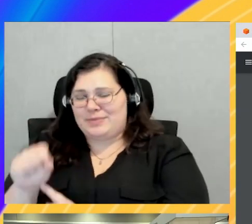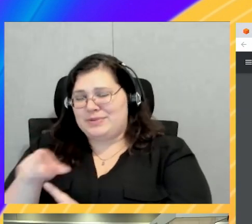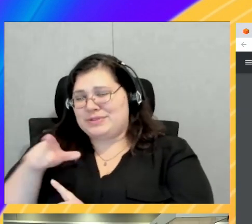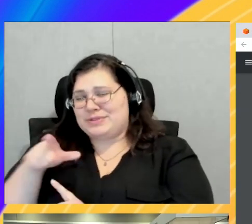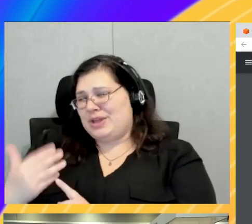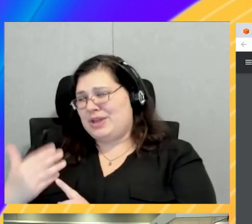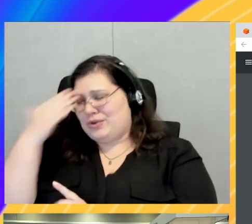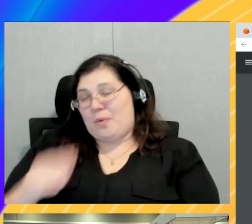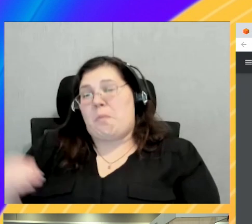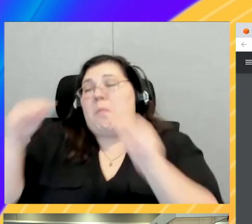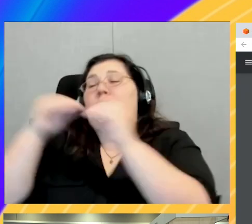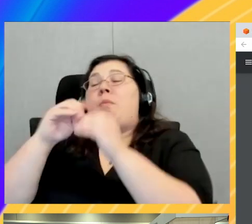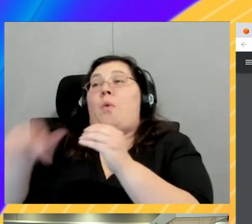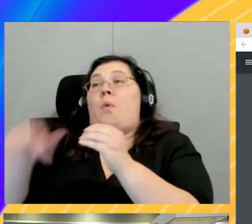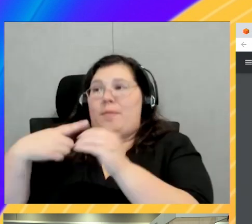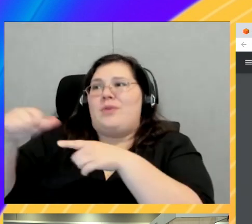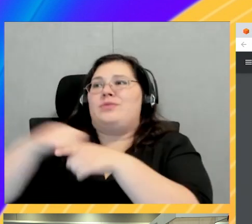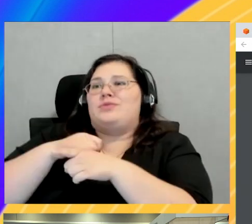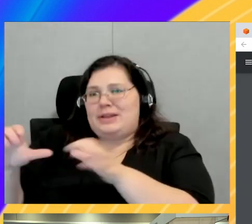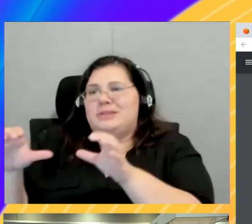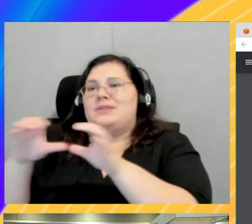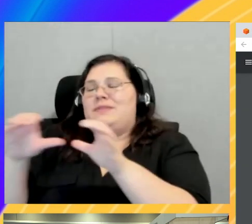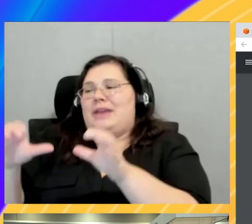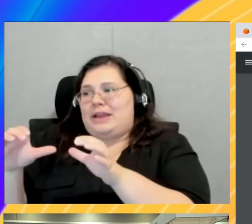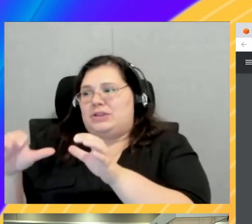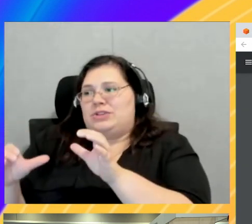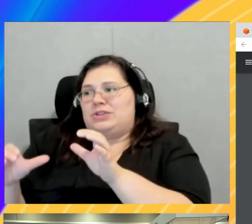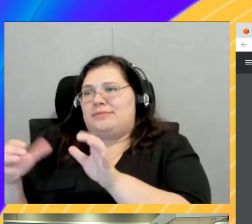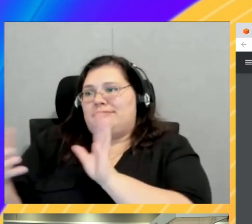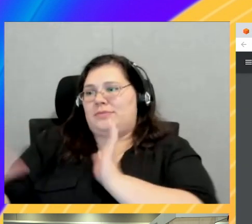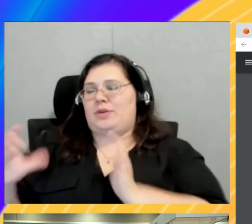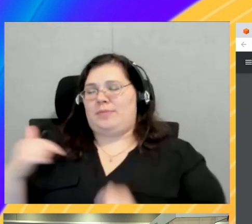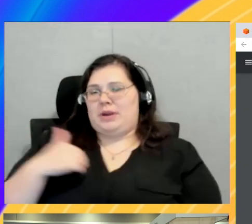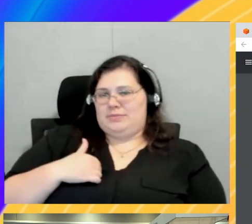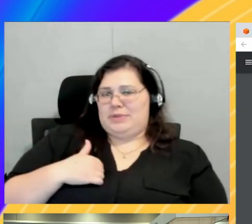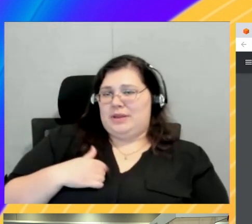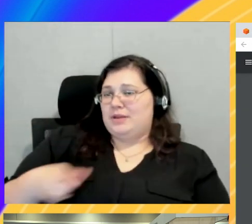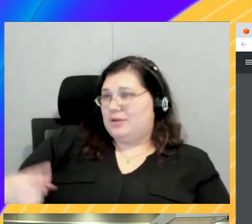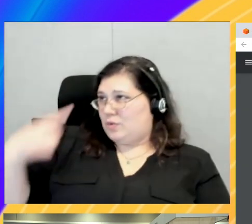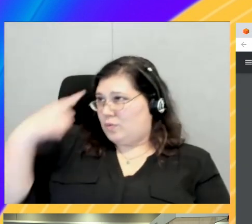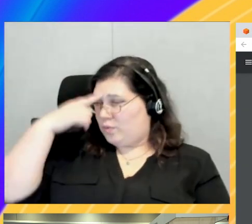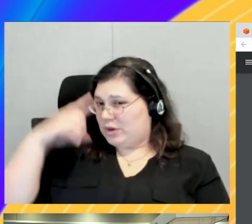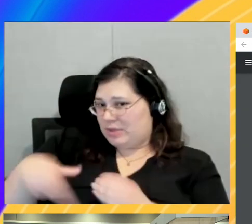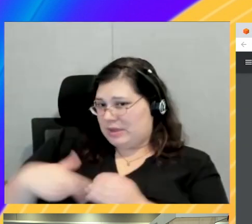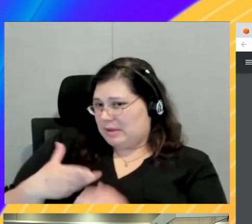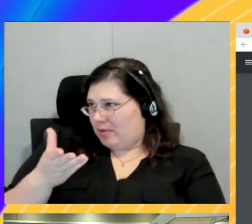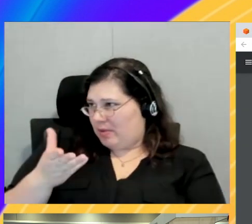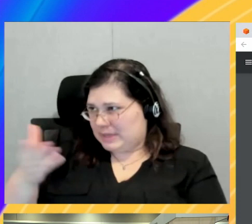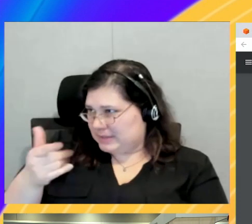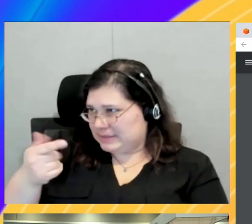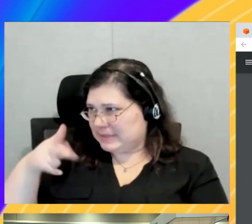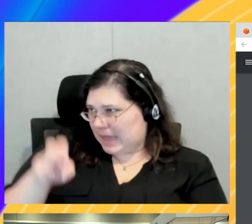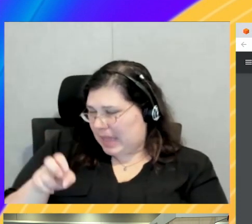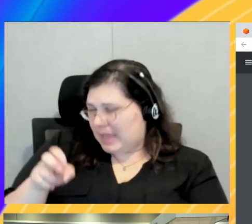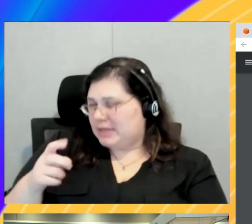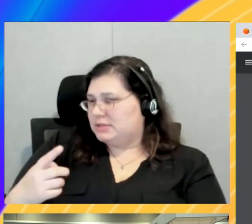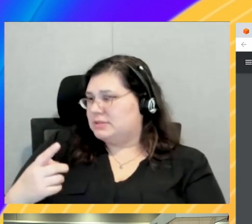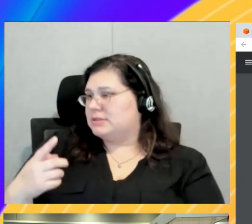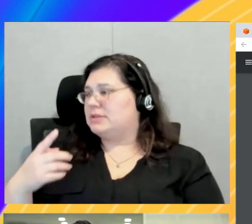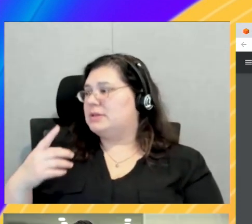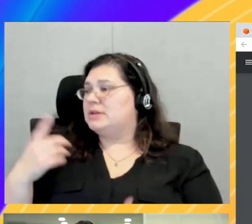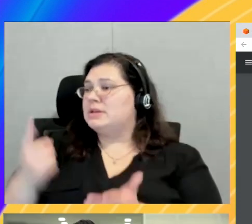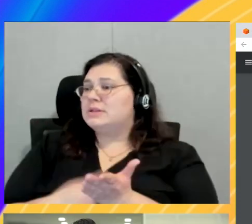than I could probably ever put. What do you say about these ramp-up guides, and how could someone starting from net